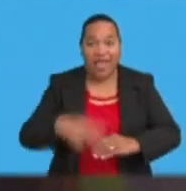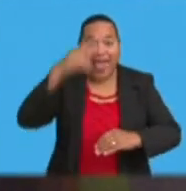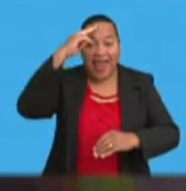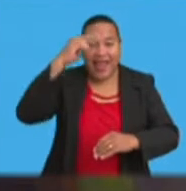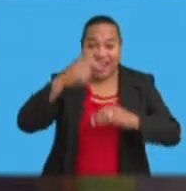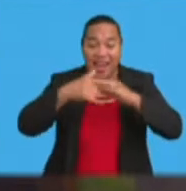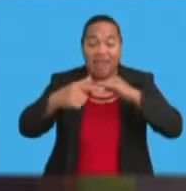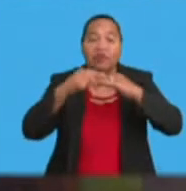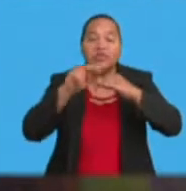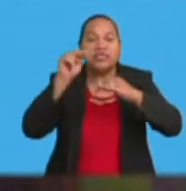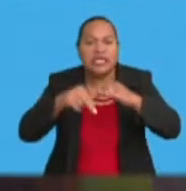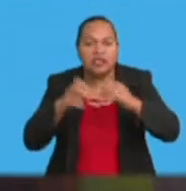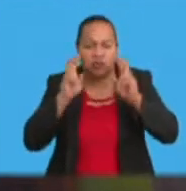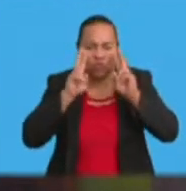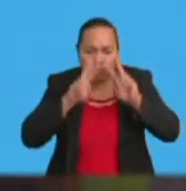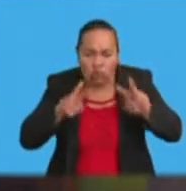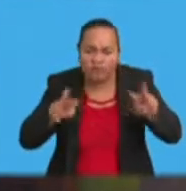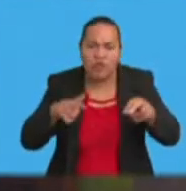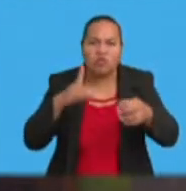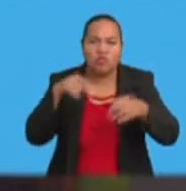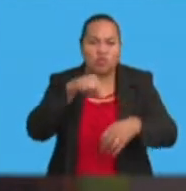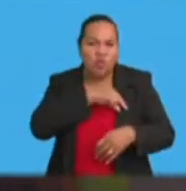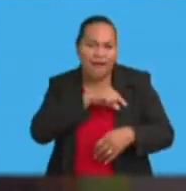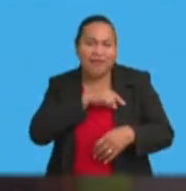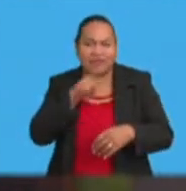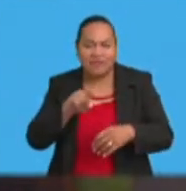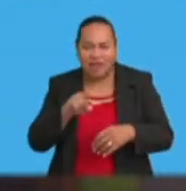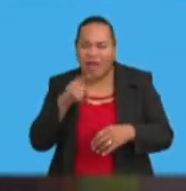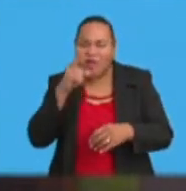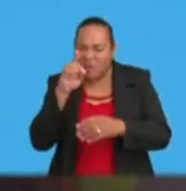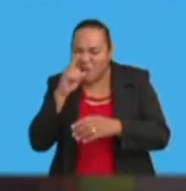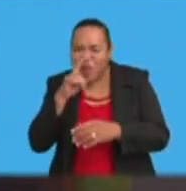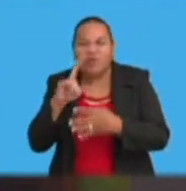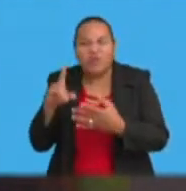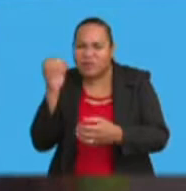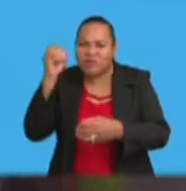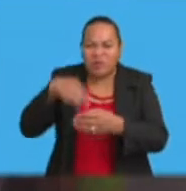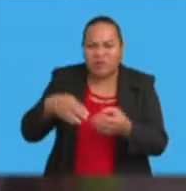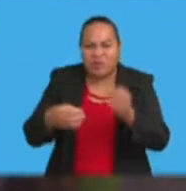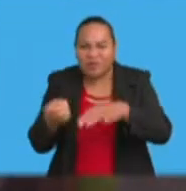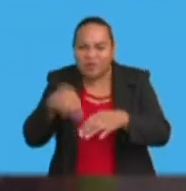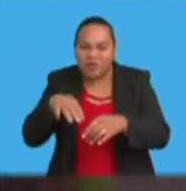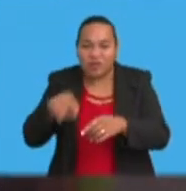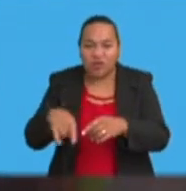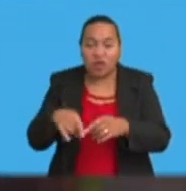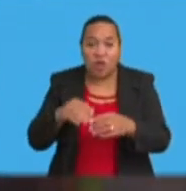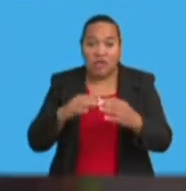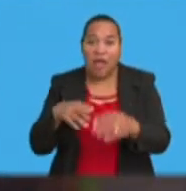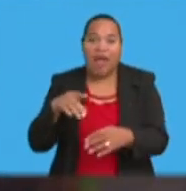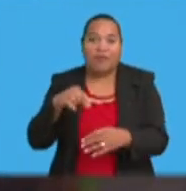look at the quality of the inputs that go into producing whatever it is that we produce. One of the major input that we have is the quality of our